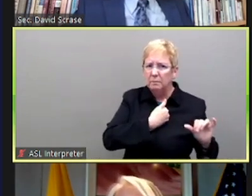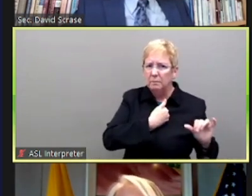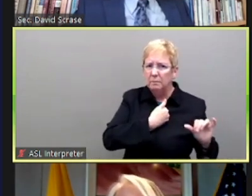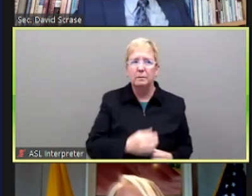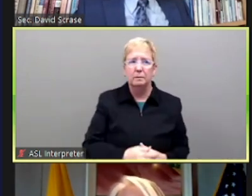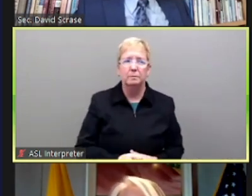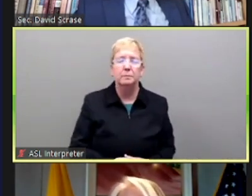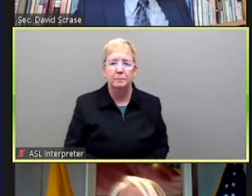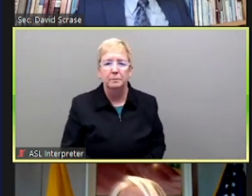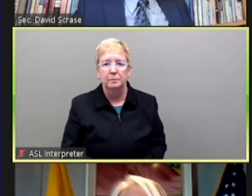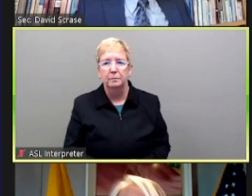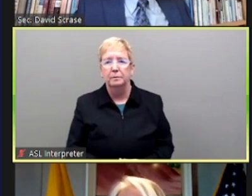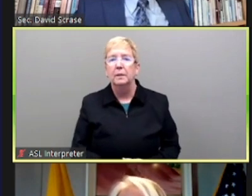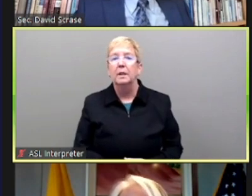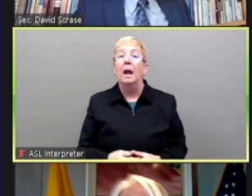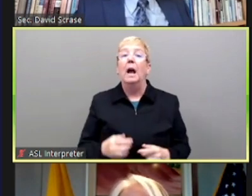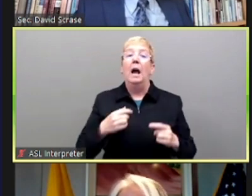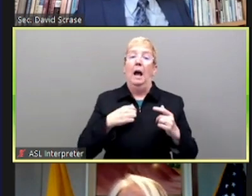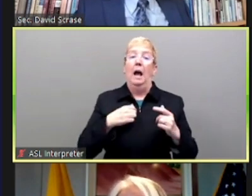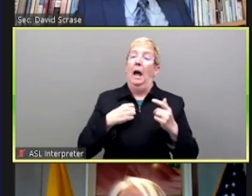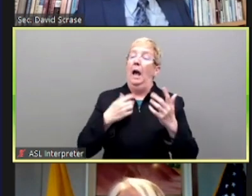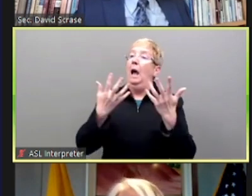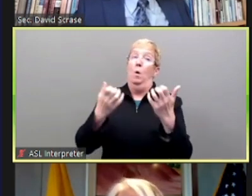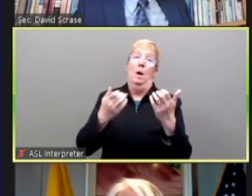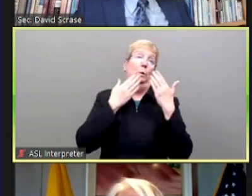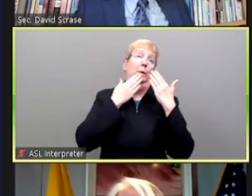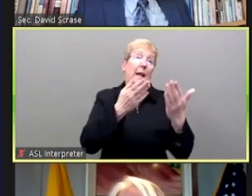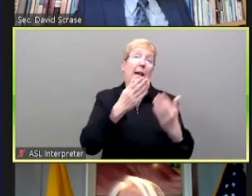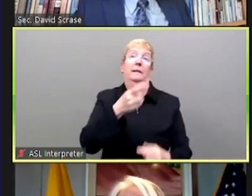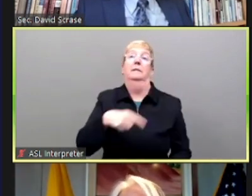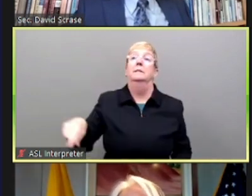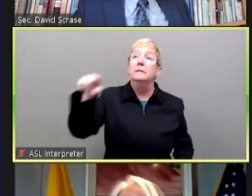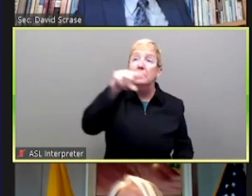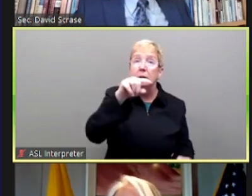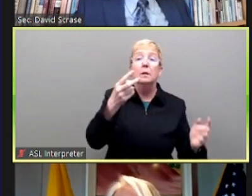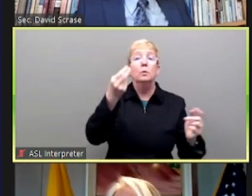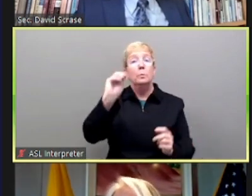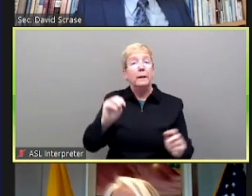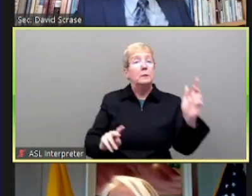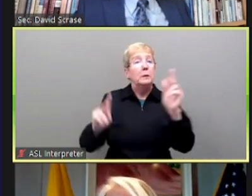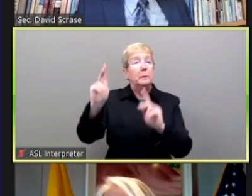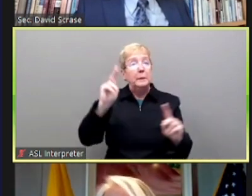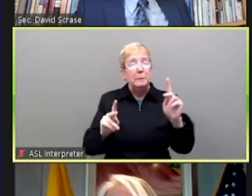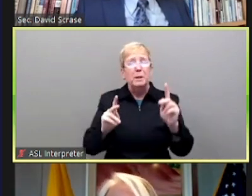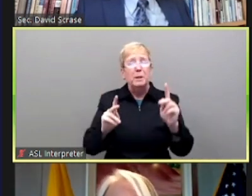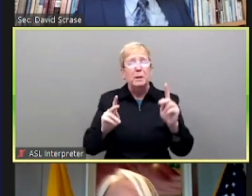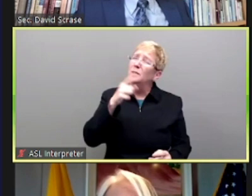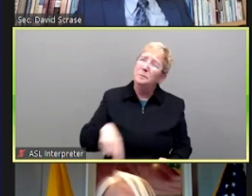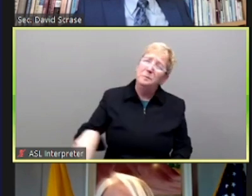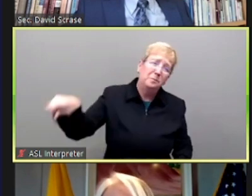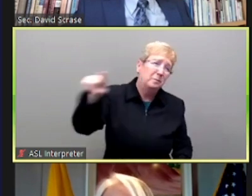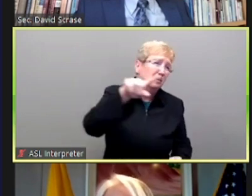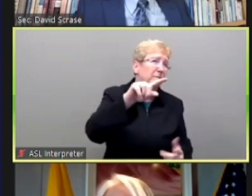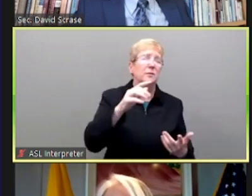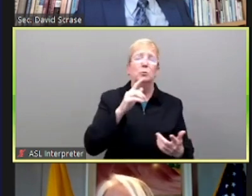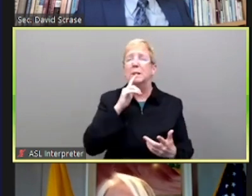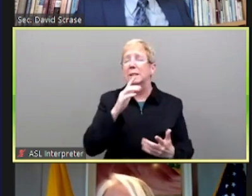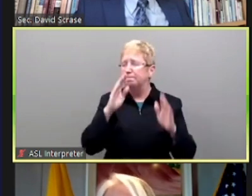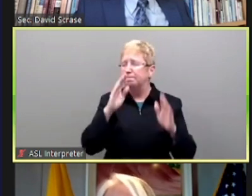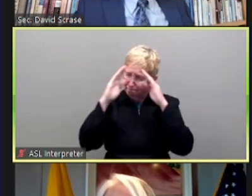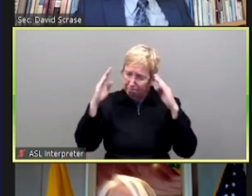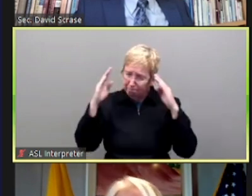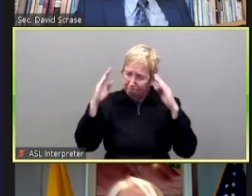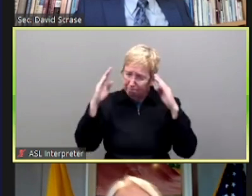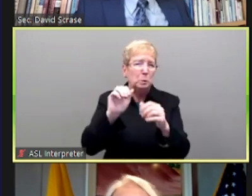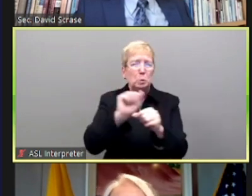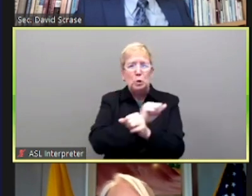I do want to thank so many New Mexicans who have done everything in their power to protect